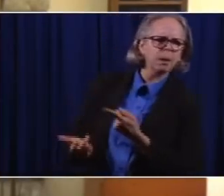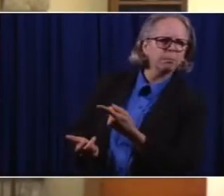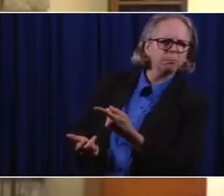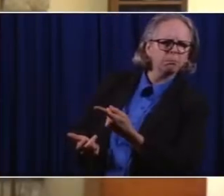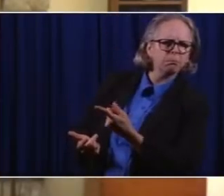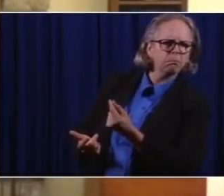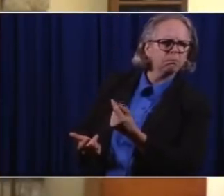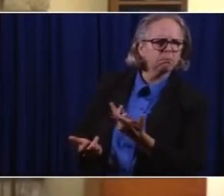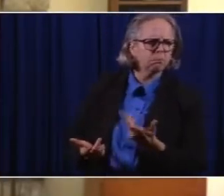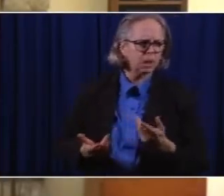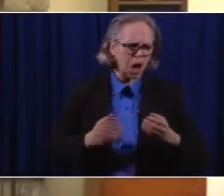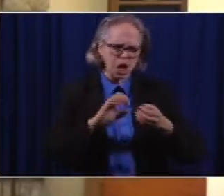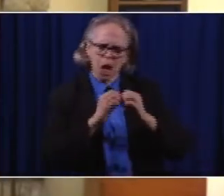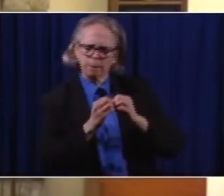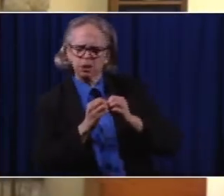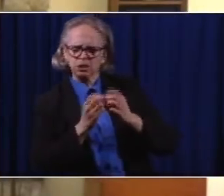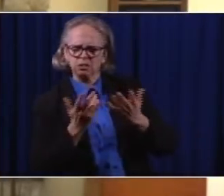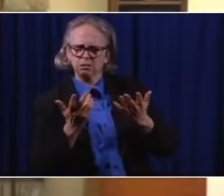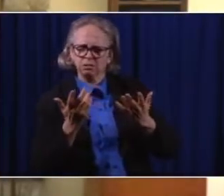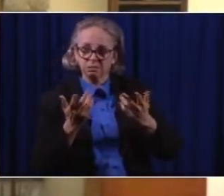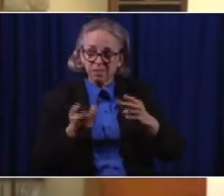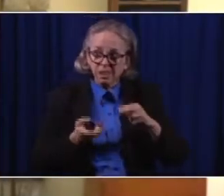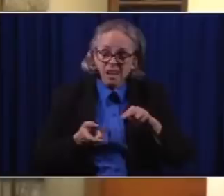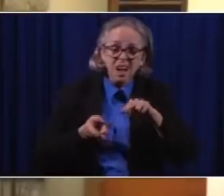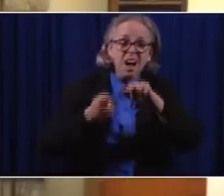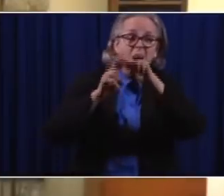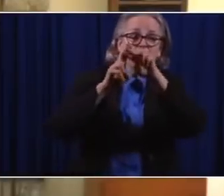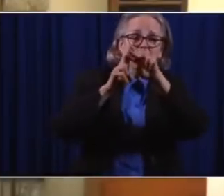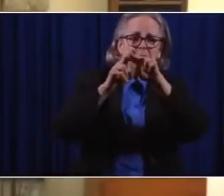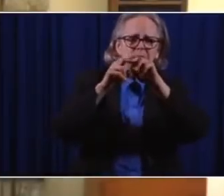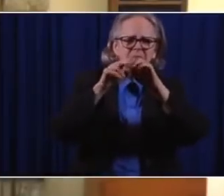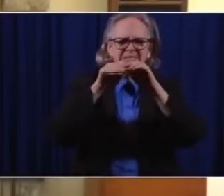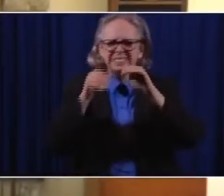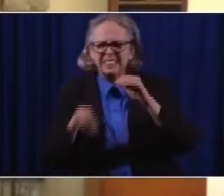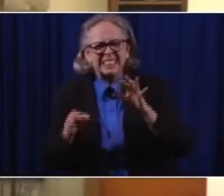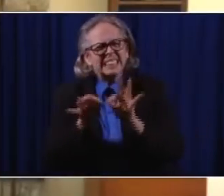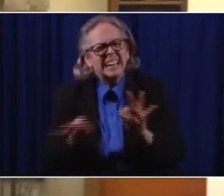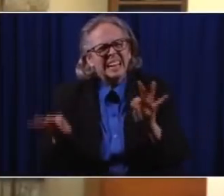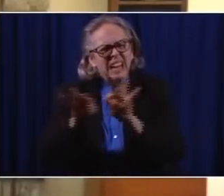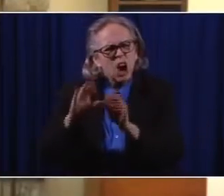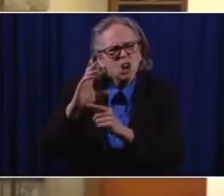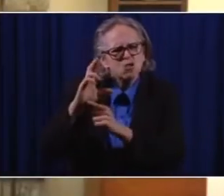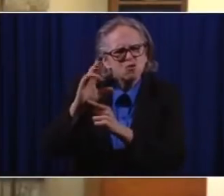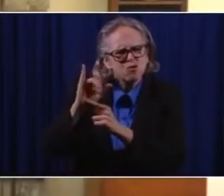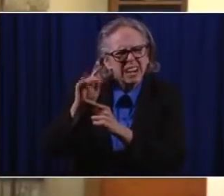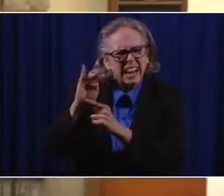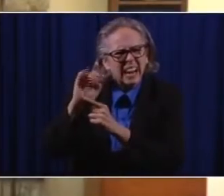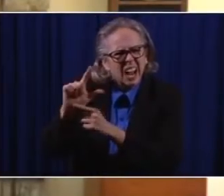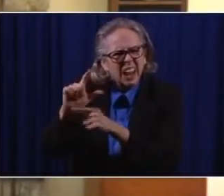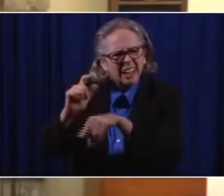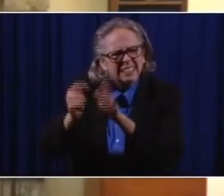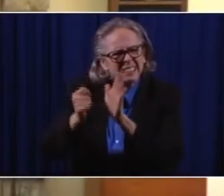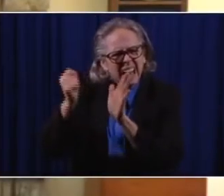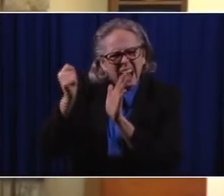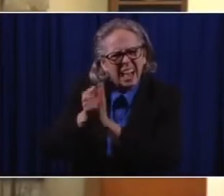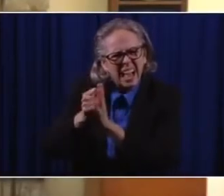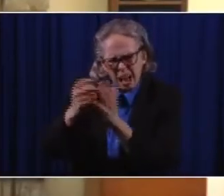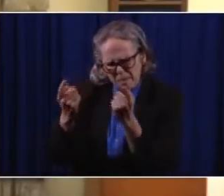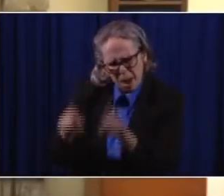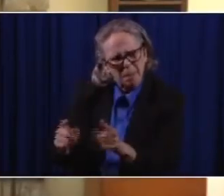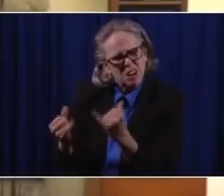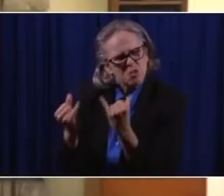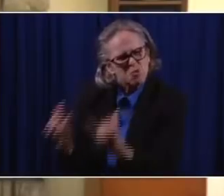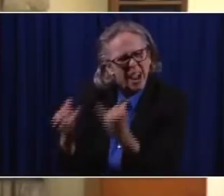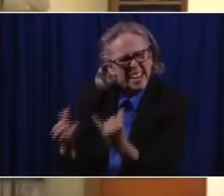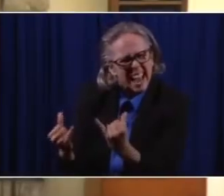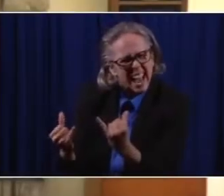point. We're seeing some real increases in the hospitals. We'll look at the numbers here in a minute. We'll